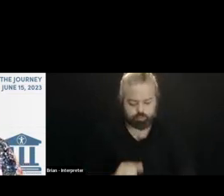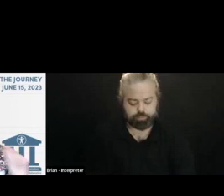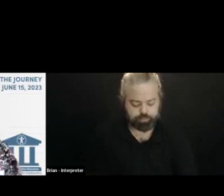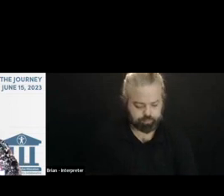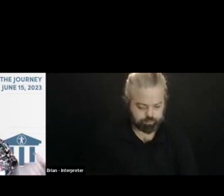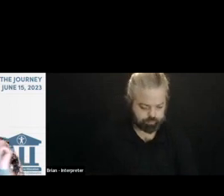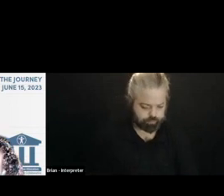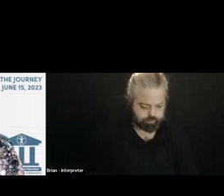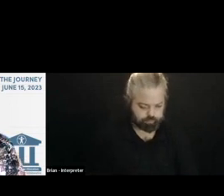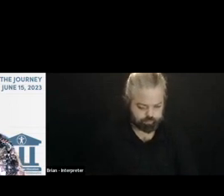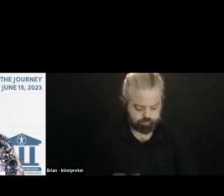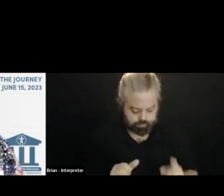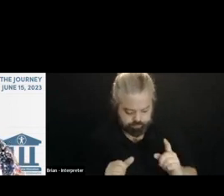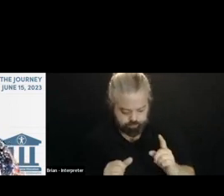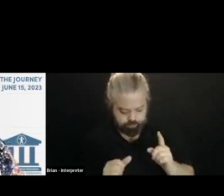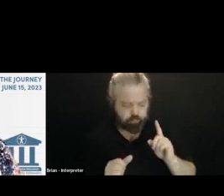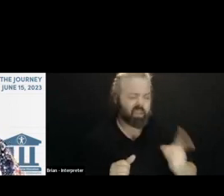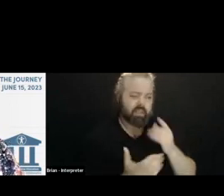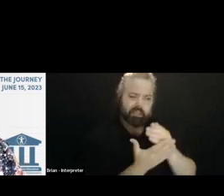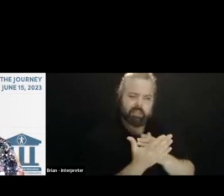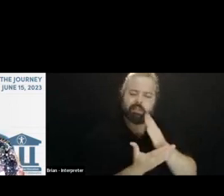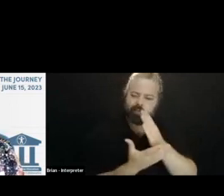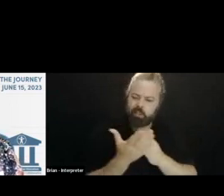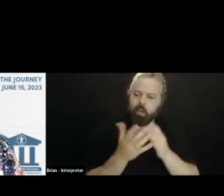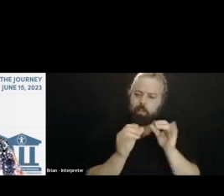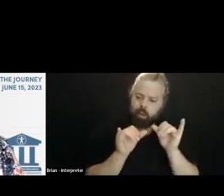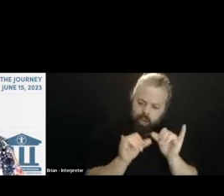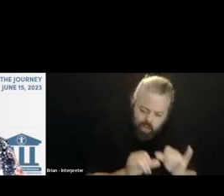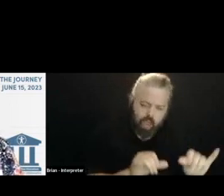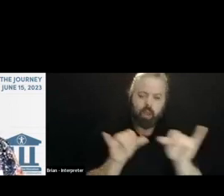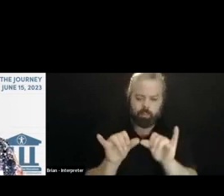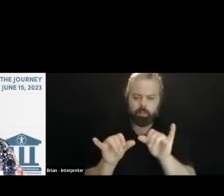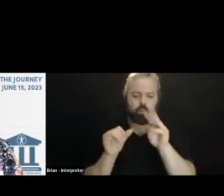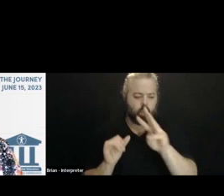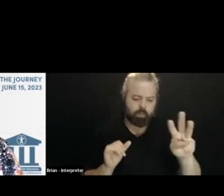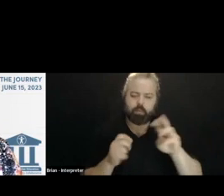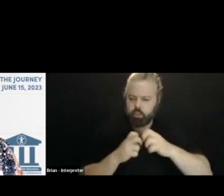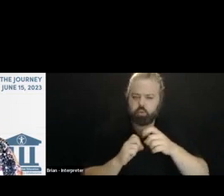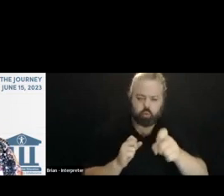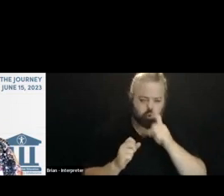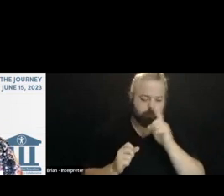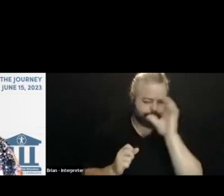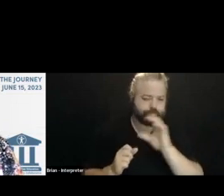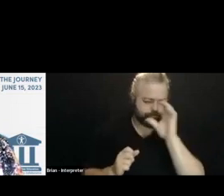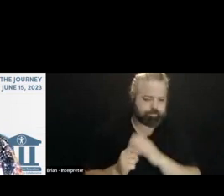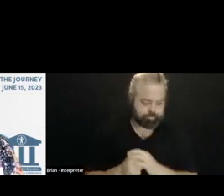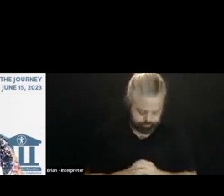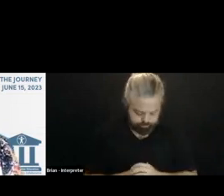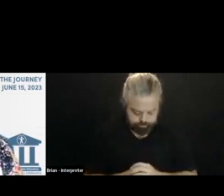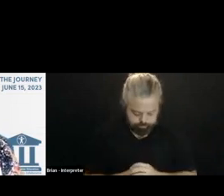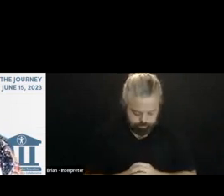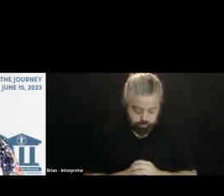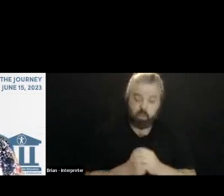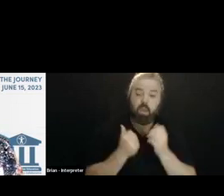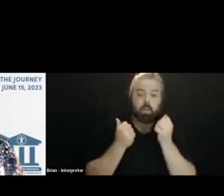some common website issues to look for. Many websites will have issues with at least